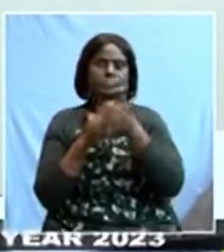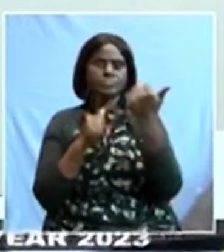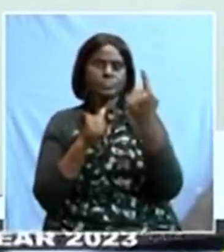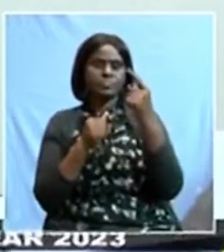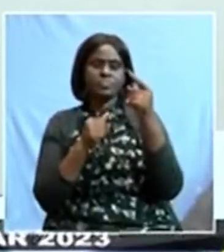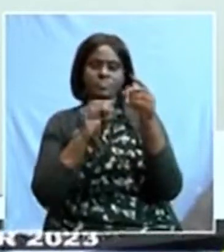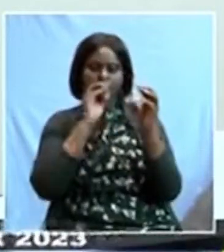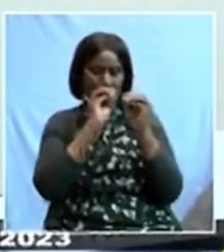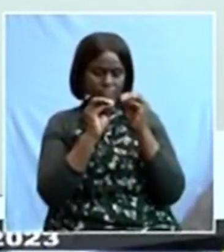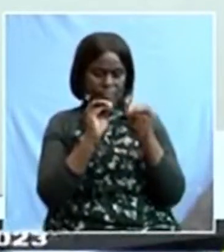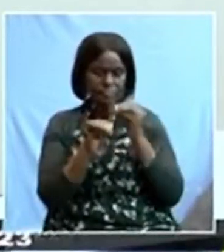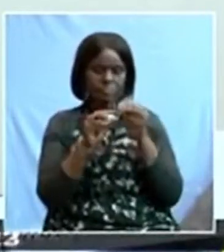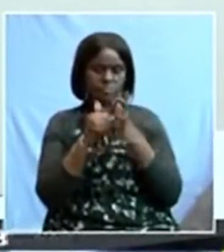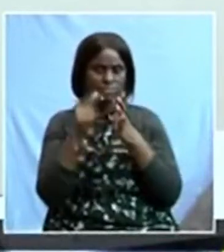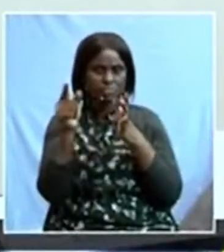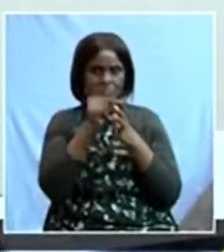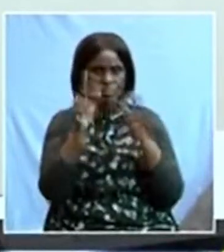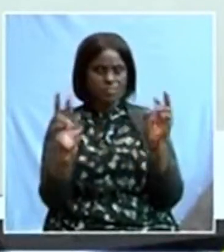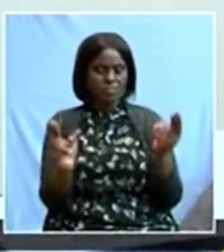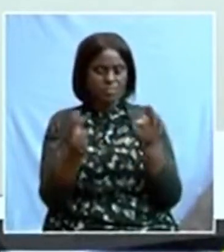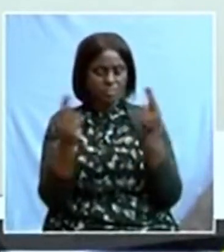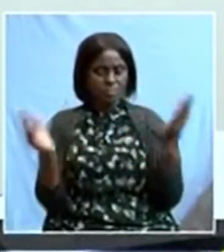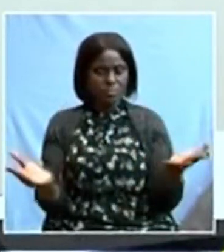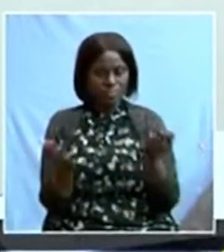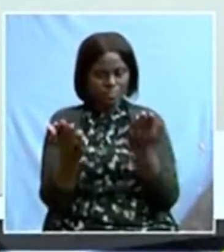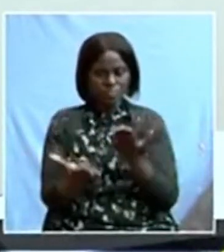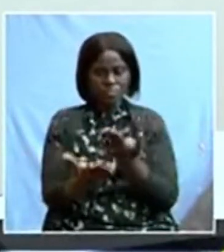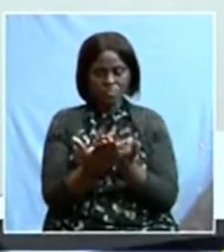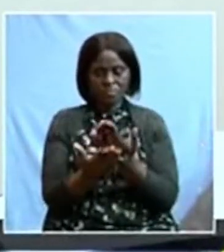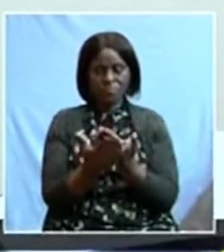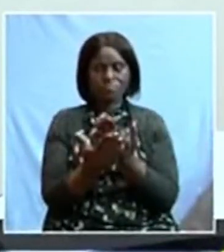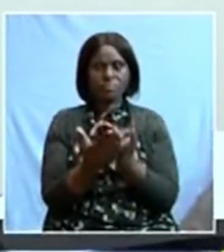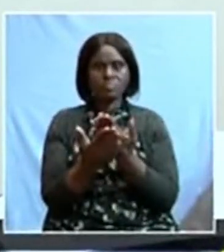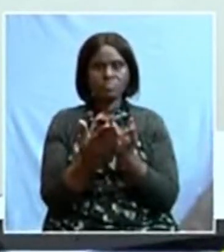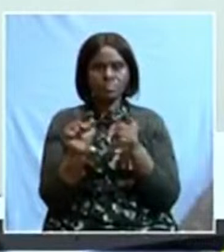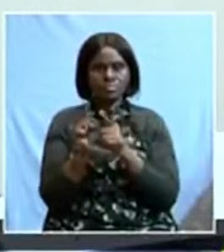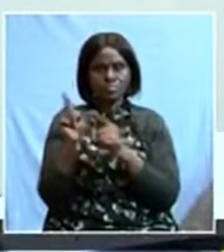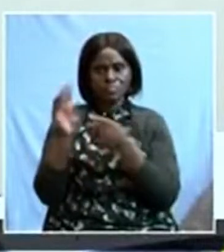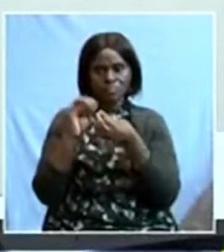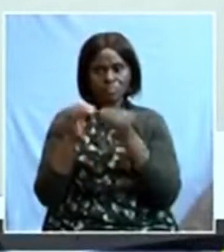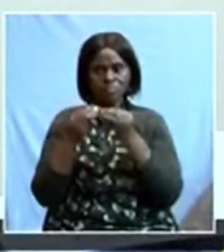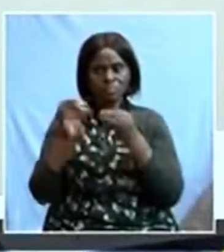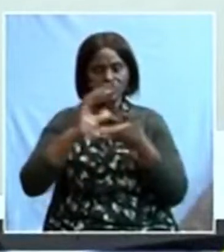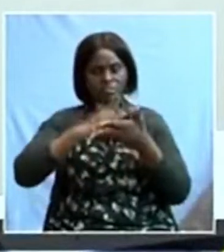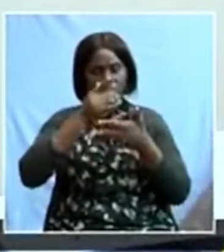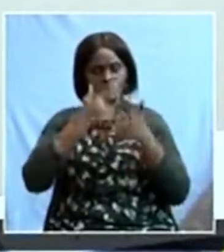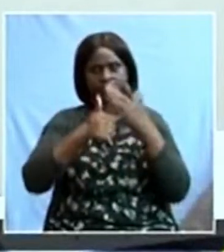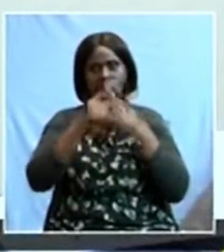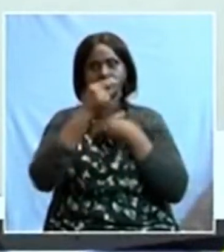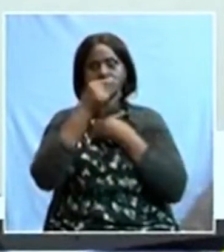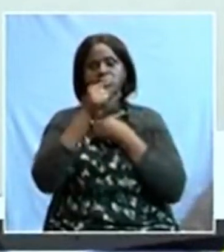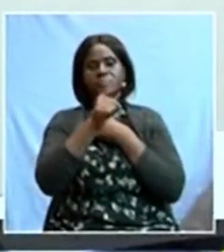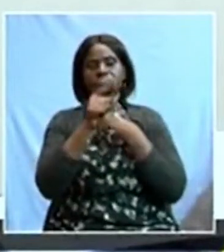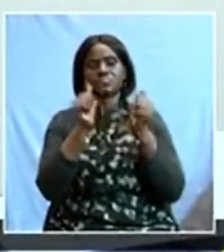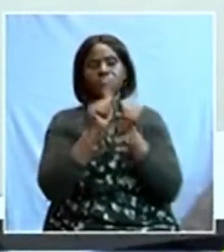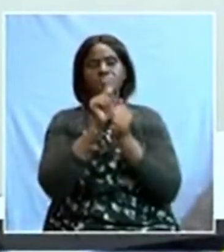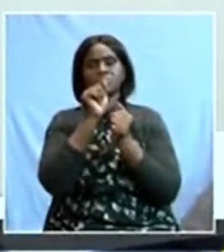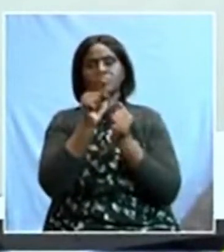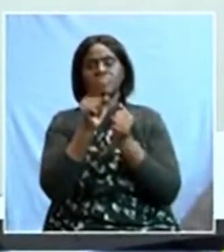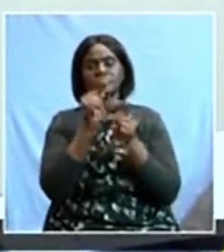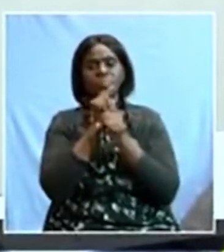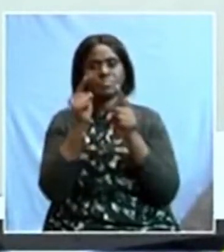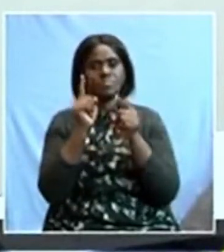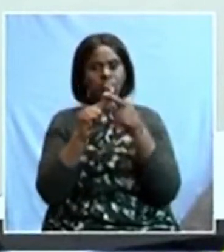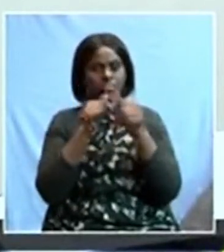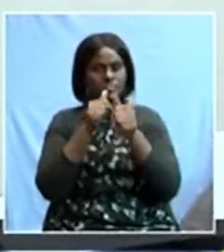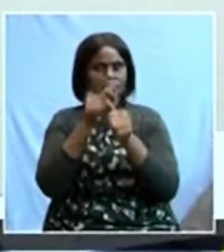being fixed. How do you reconcile your attachment and the number of laptops that you are saying are with you? Just to